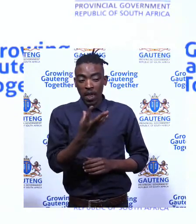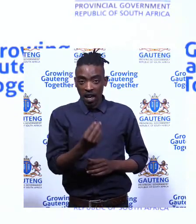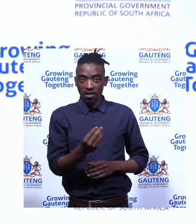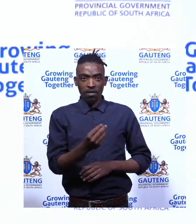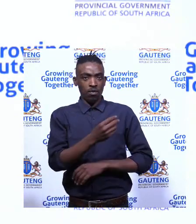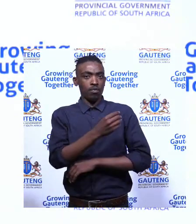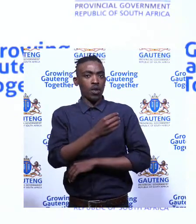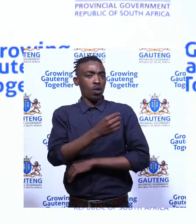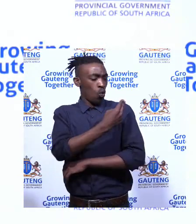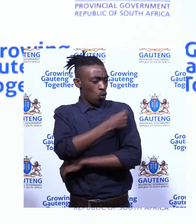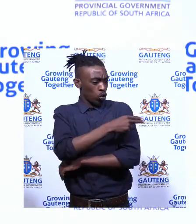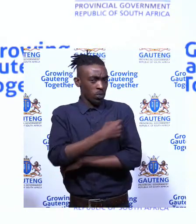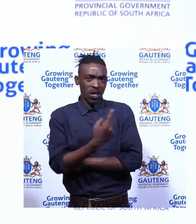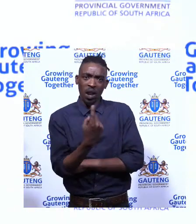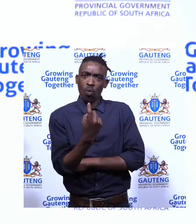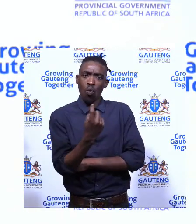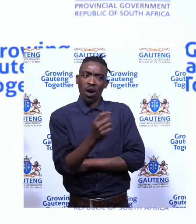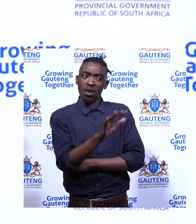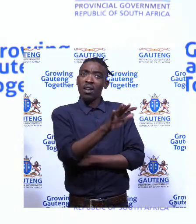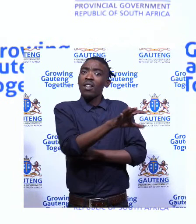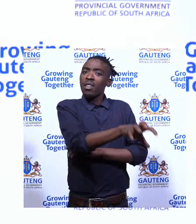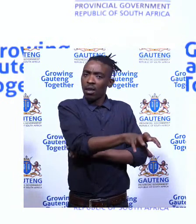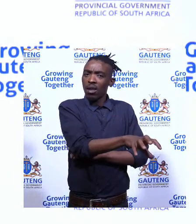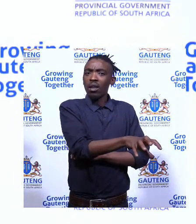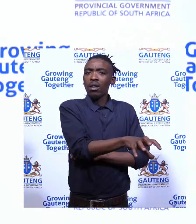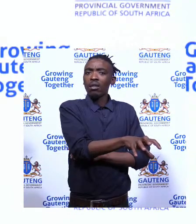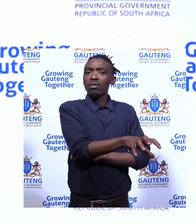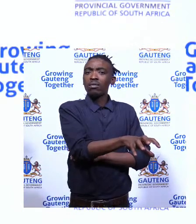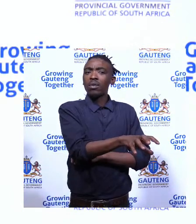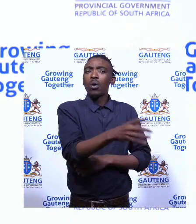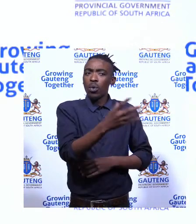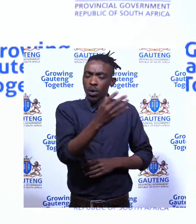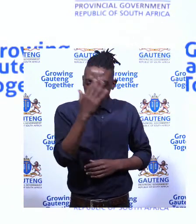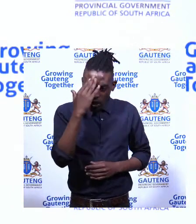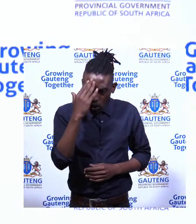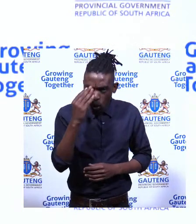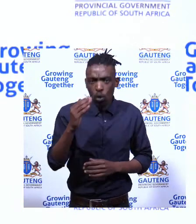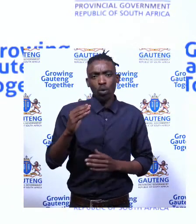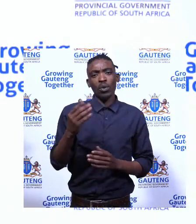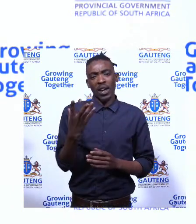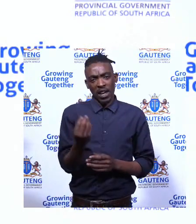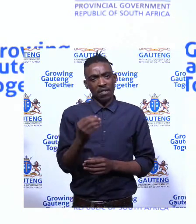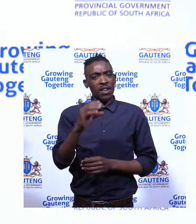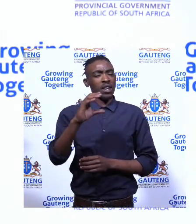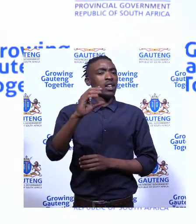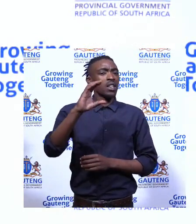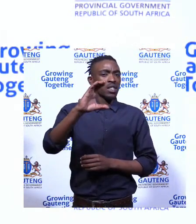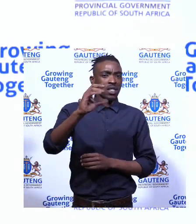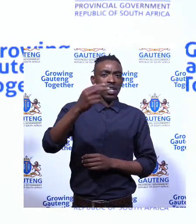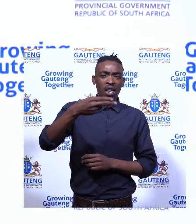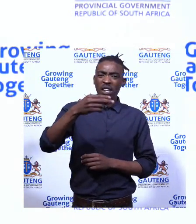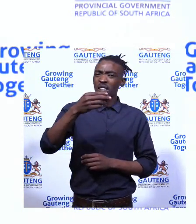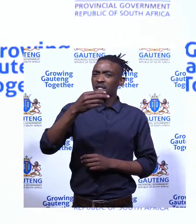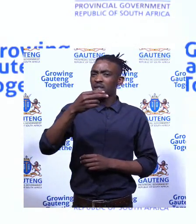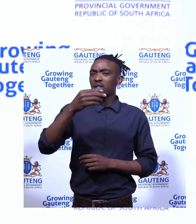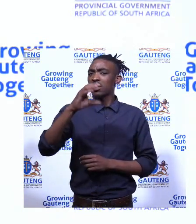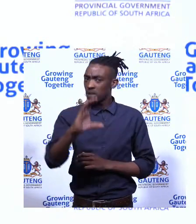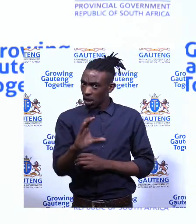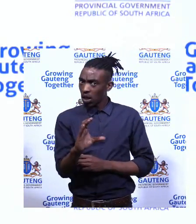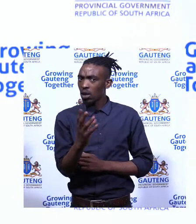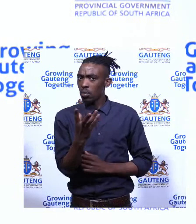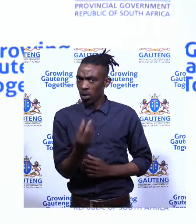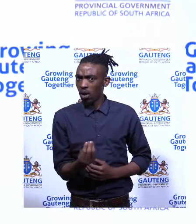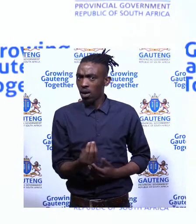hospital there, or we would have preferred that is a CHC there. That should we be putting a new